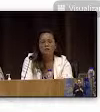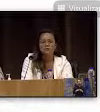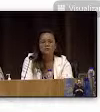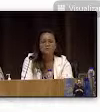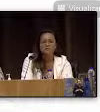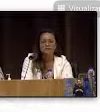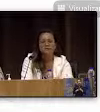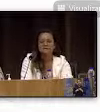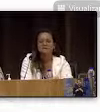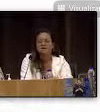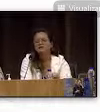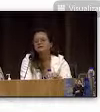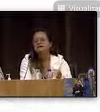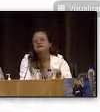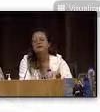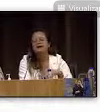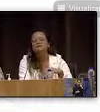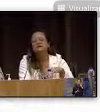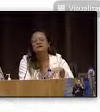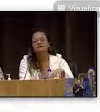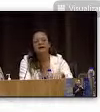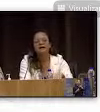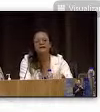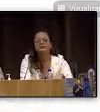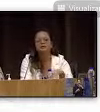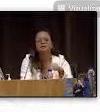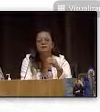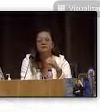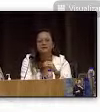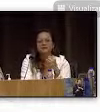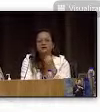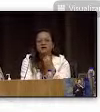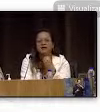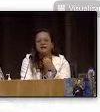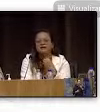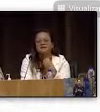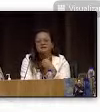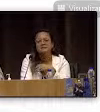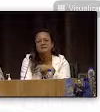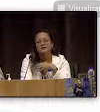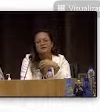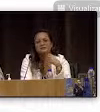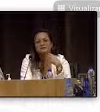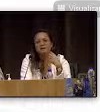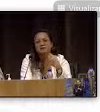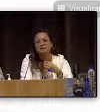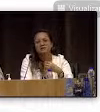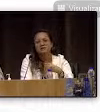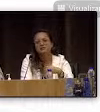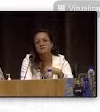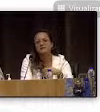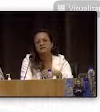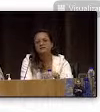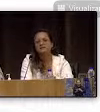reasonably transference. Why? Because this hospital became from high and severe